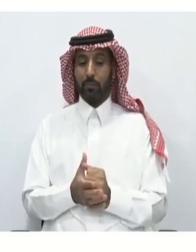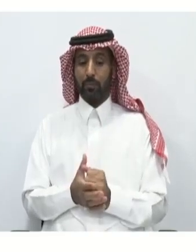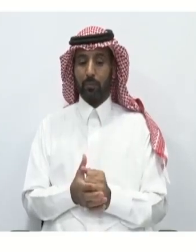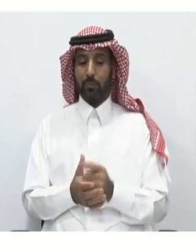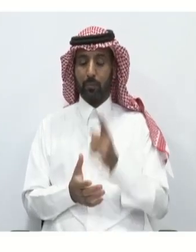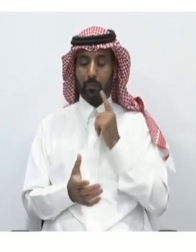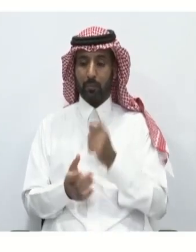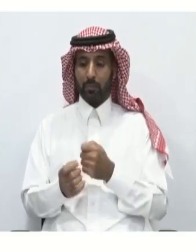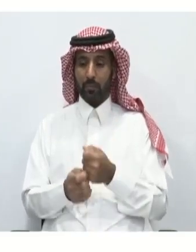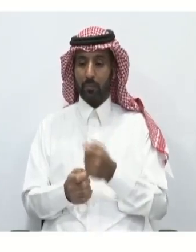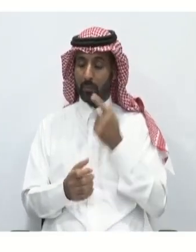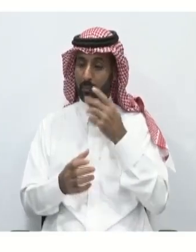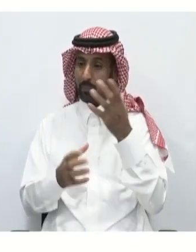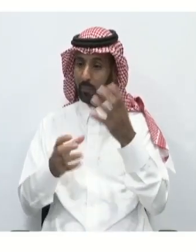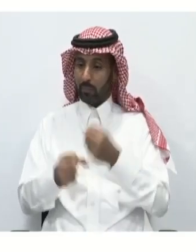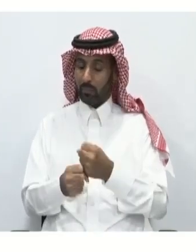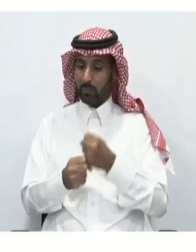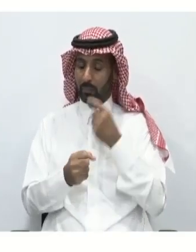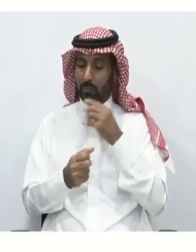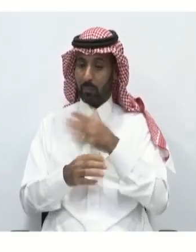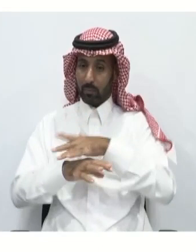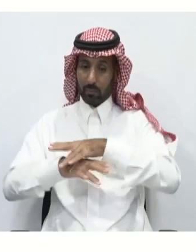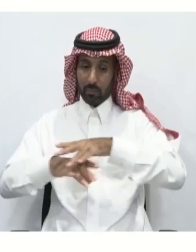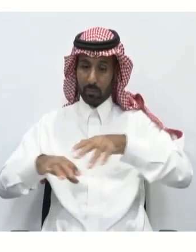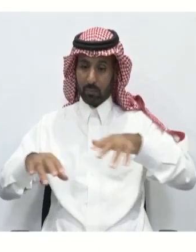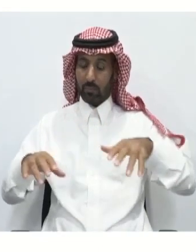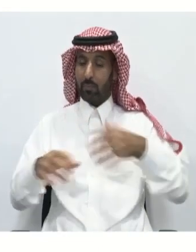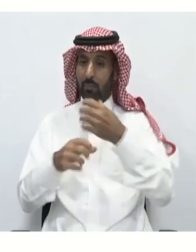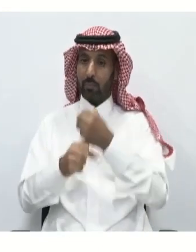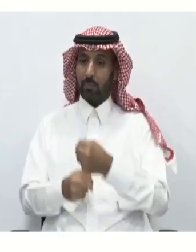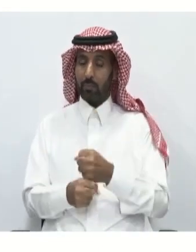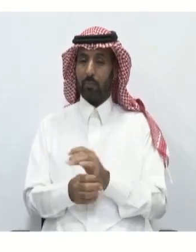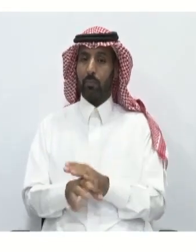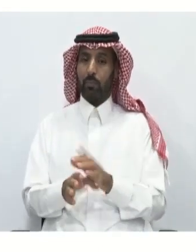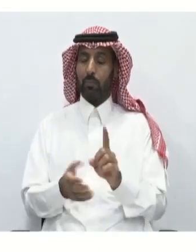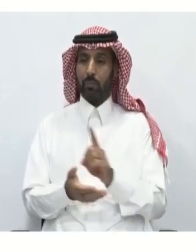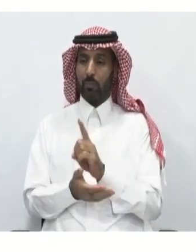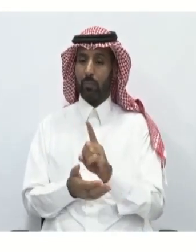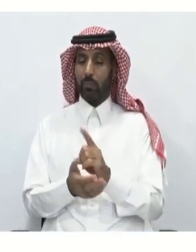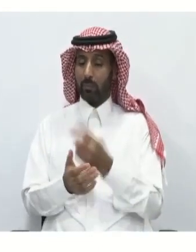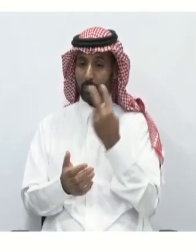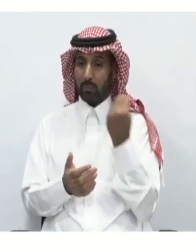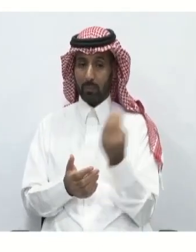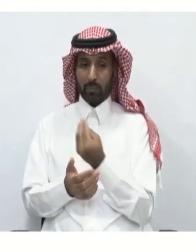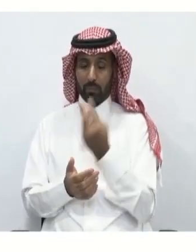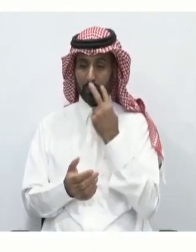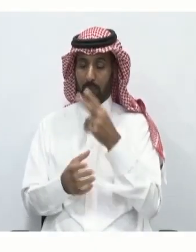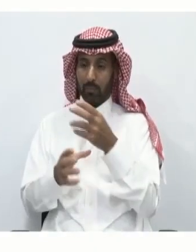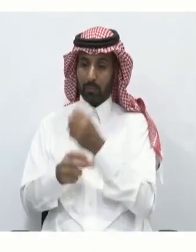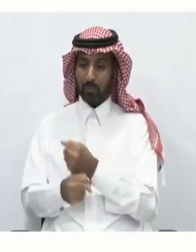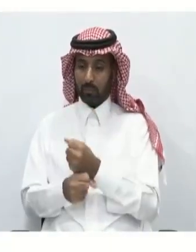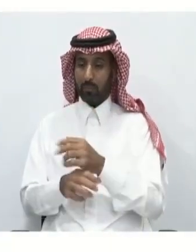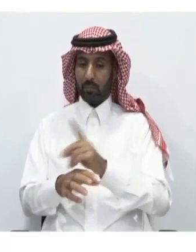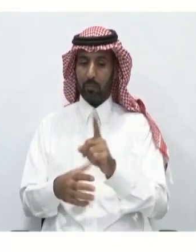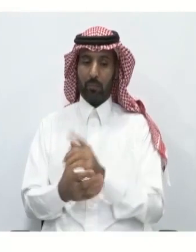ecotourism costs more to sustain. Again, because ecotourism costs more to